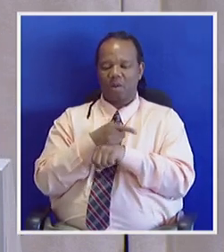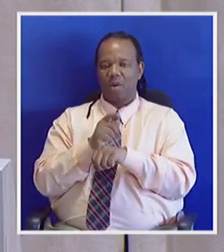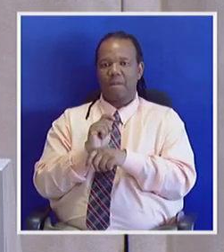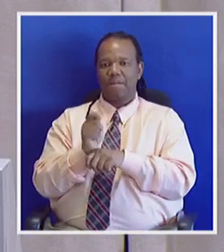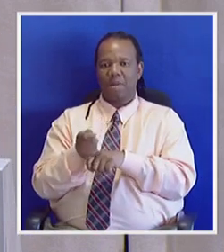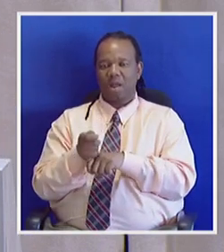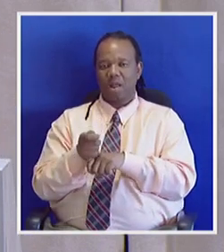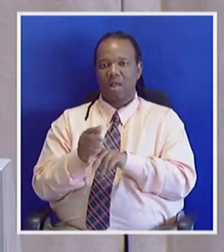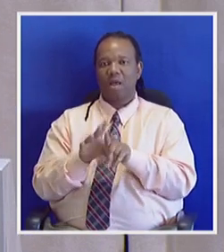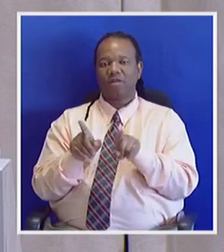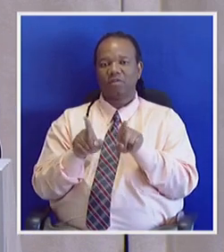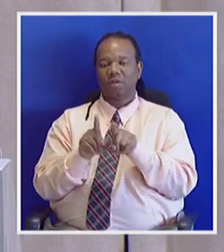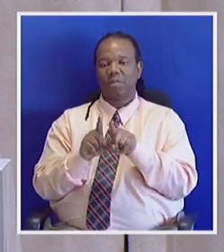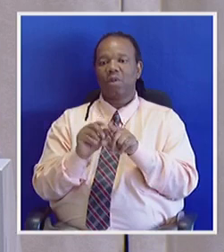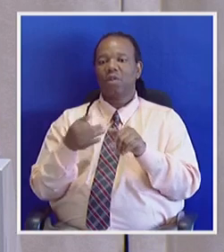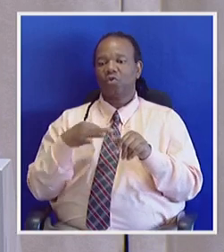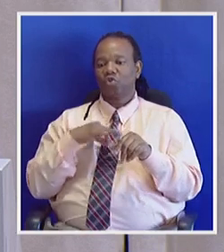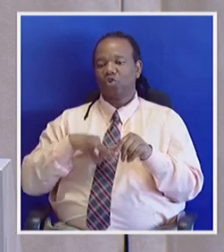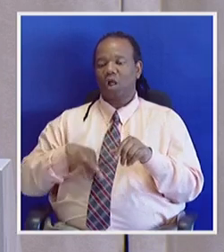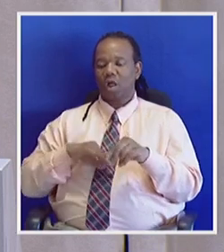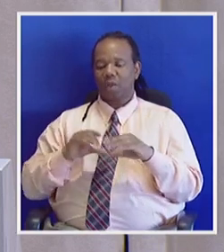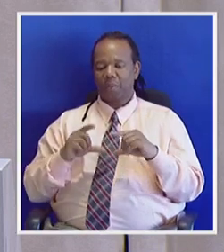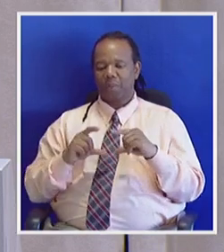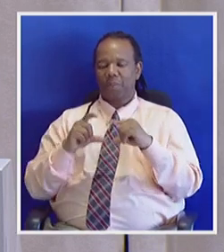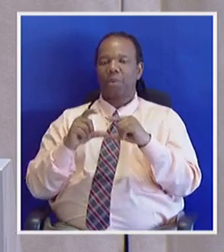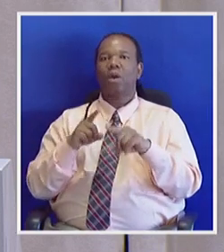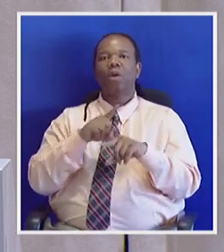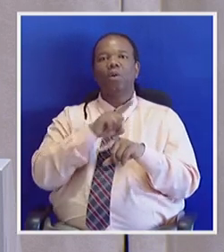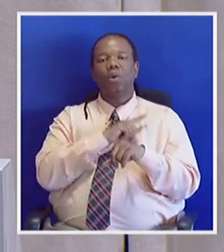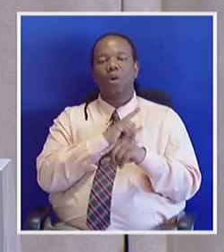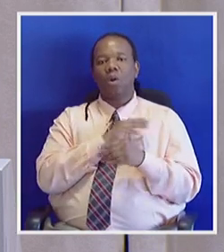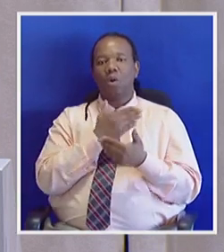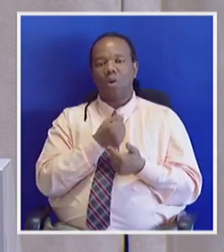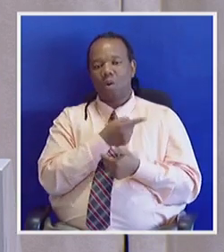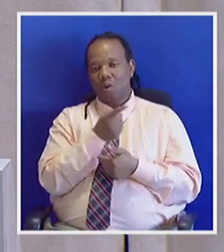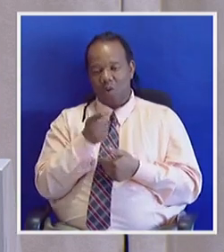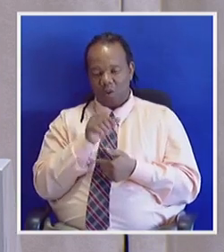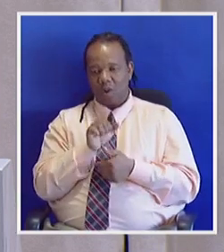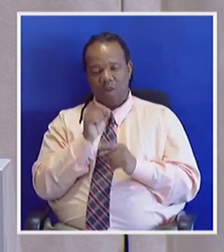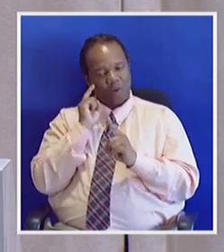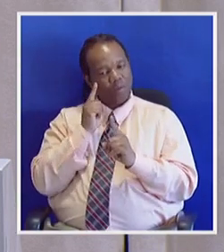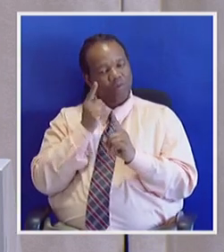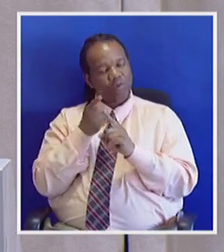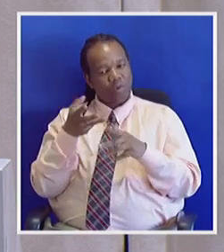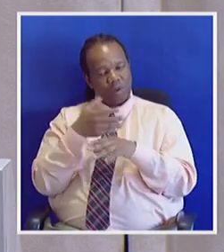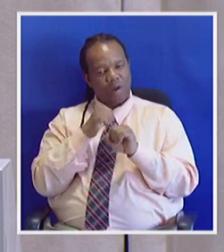a living wage, which is still the objective that all partners have set